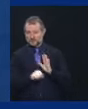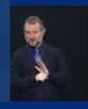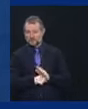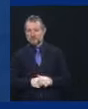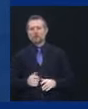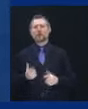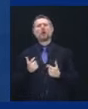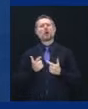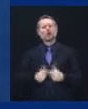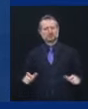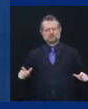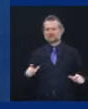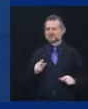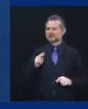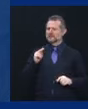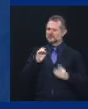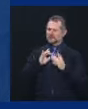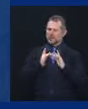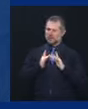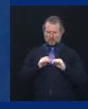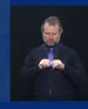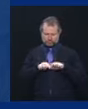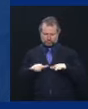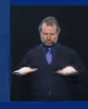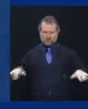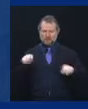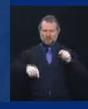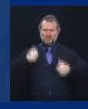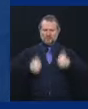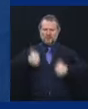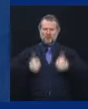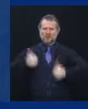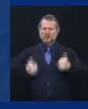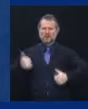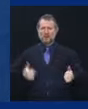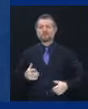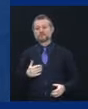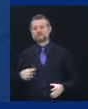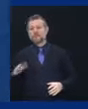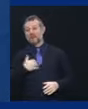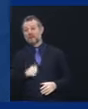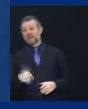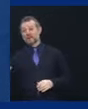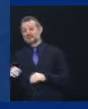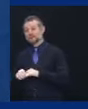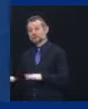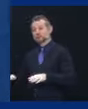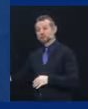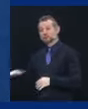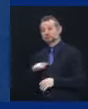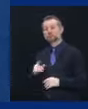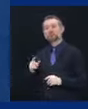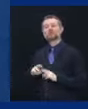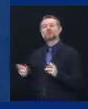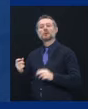of distributors. We also have other distributors who are ready to come online, who we